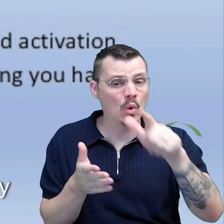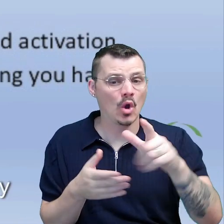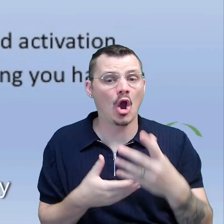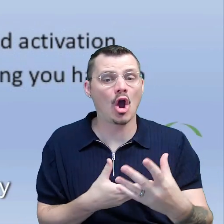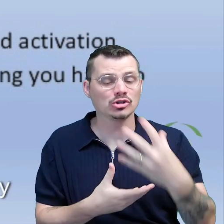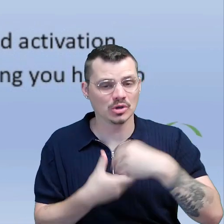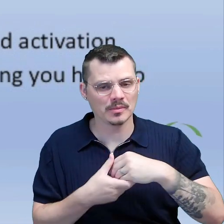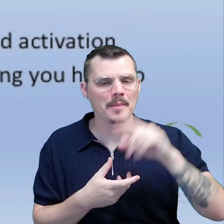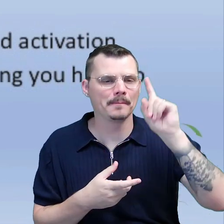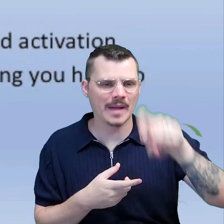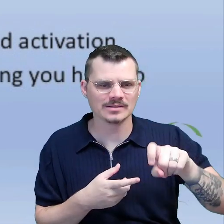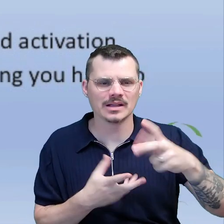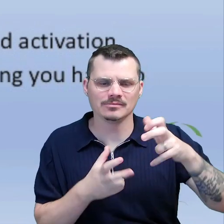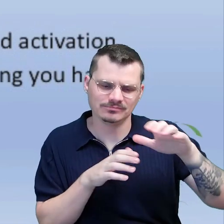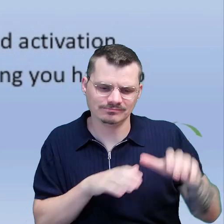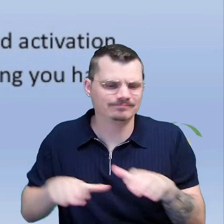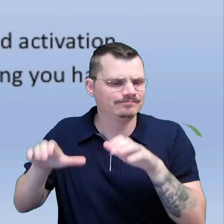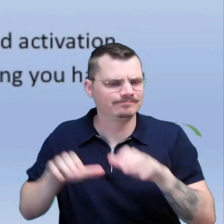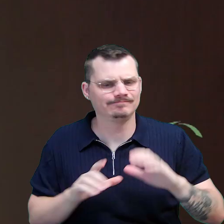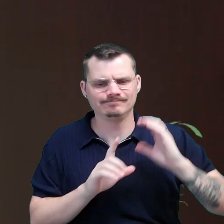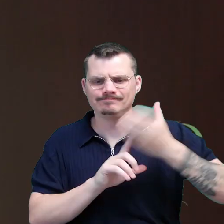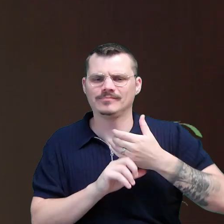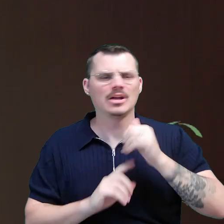autism pretend they don't have autism.